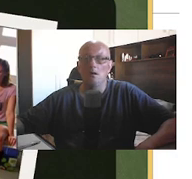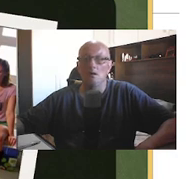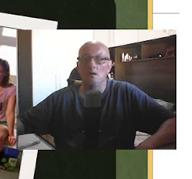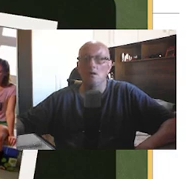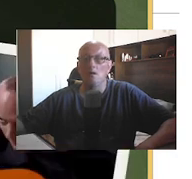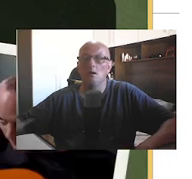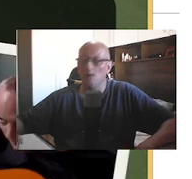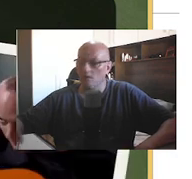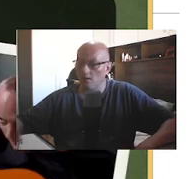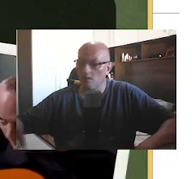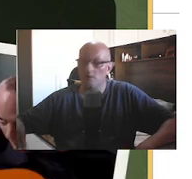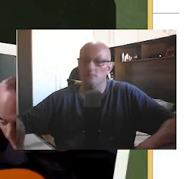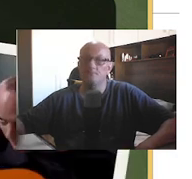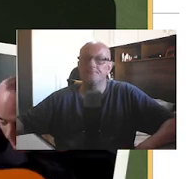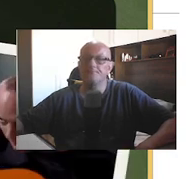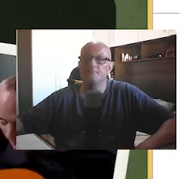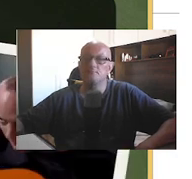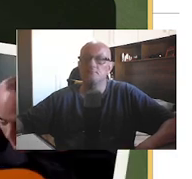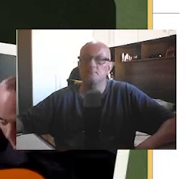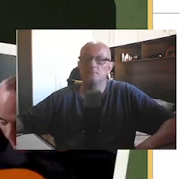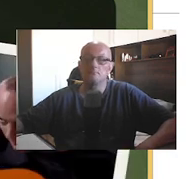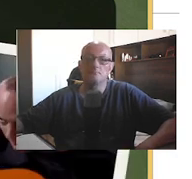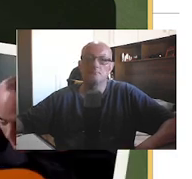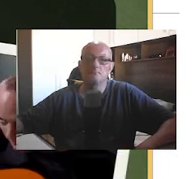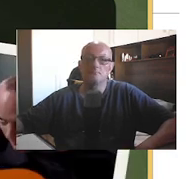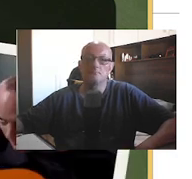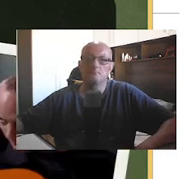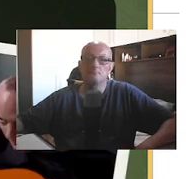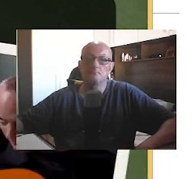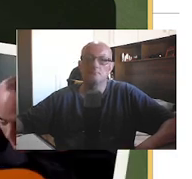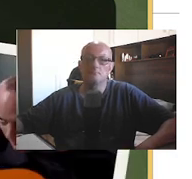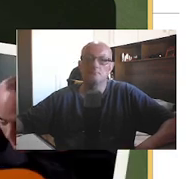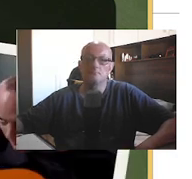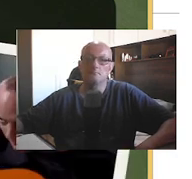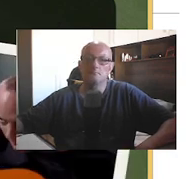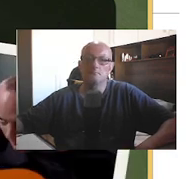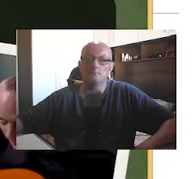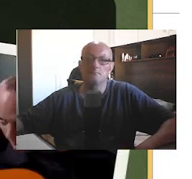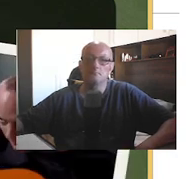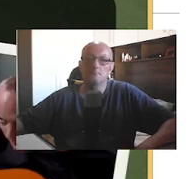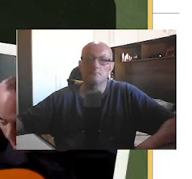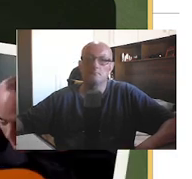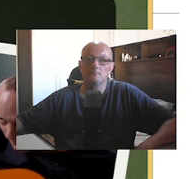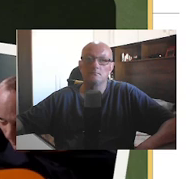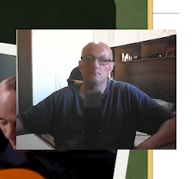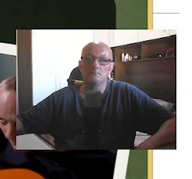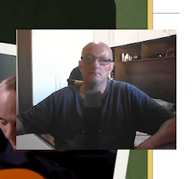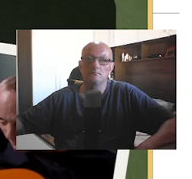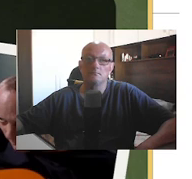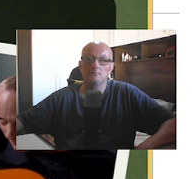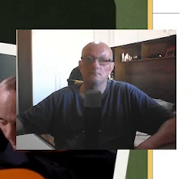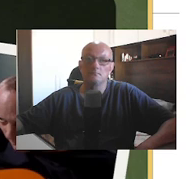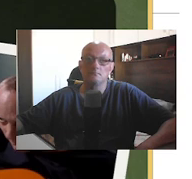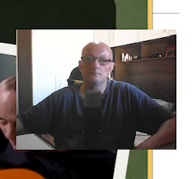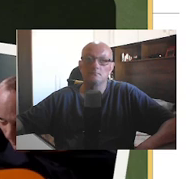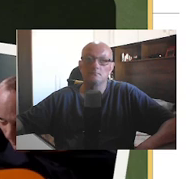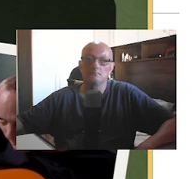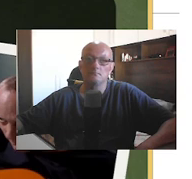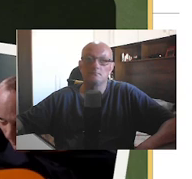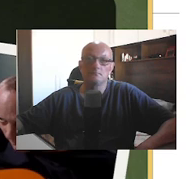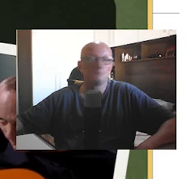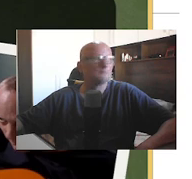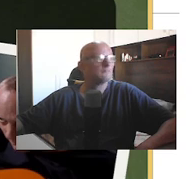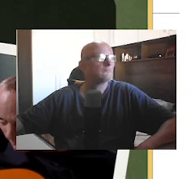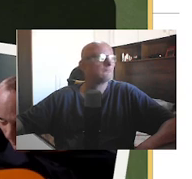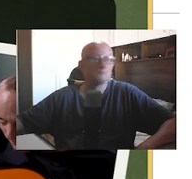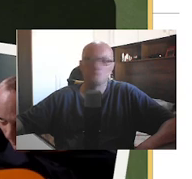championship. Huh. By the way, do you remember that Bernardo was taking guitar lessons with Antonio, Cristiana's